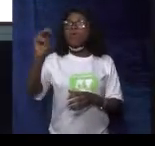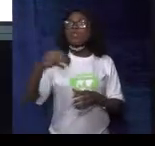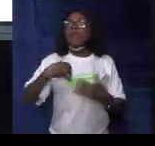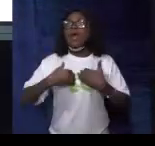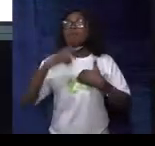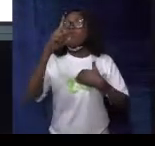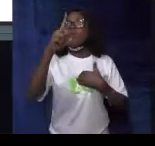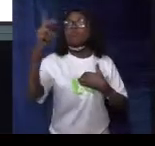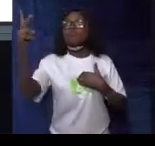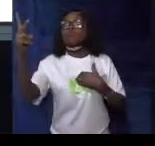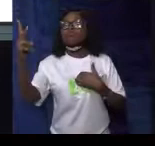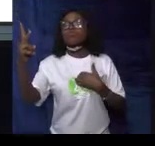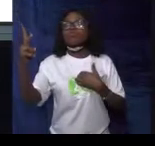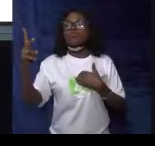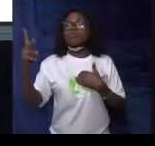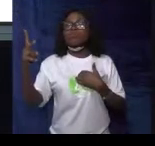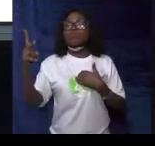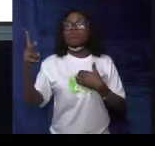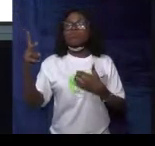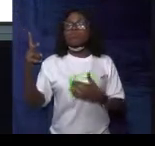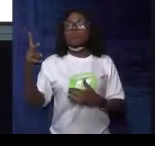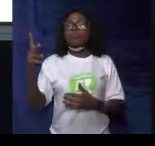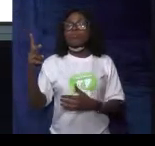Monday we have 1, 2.